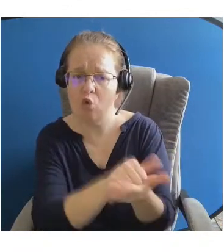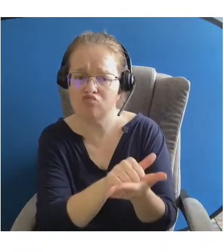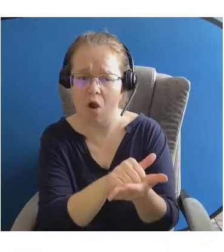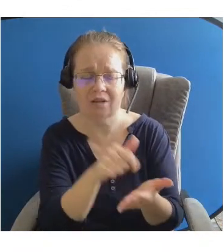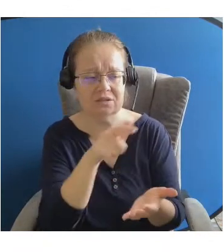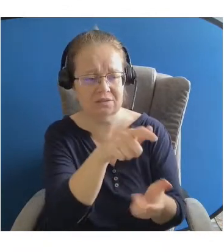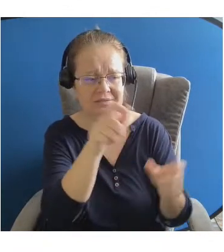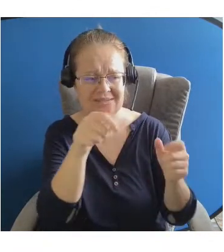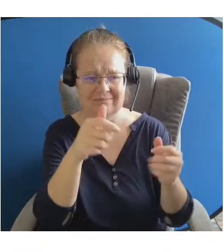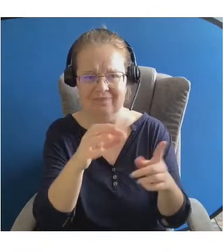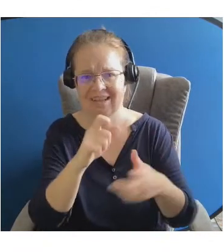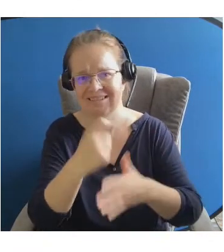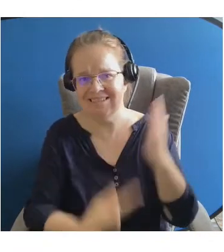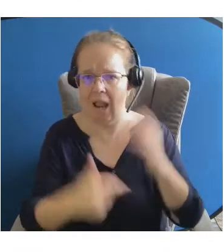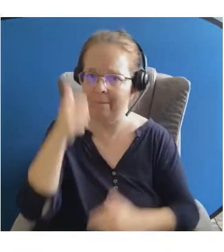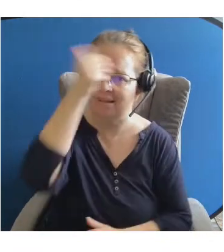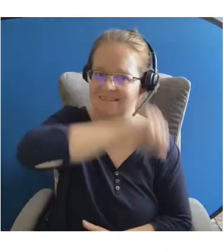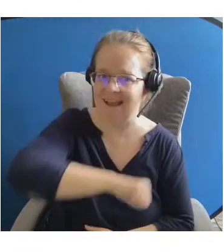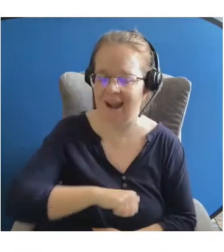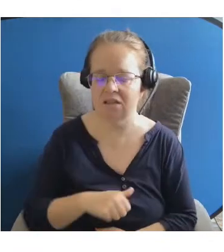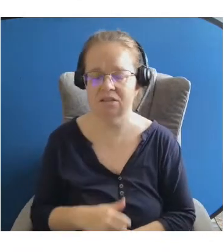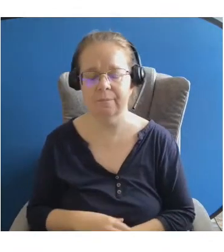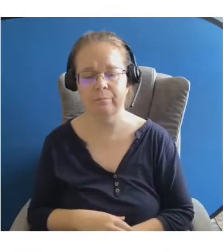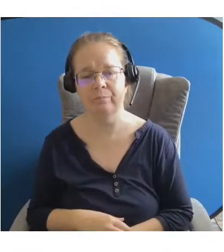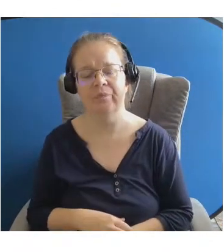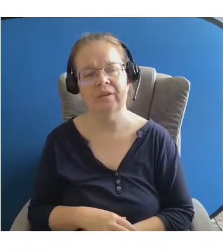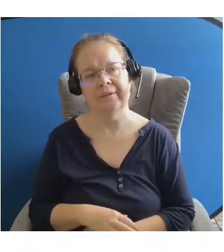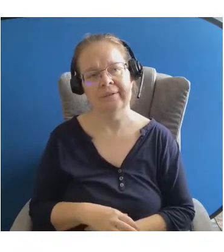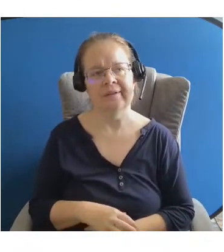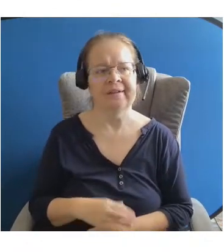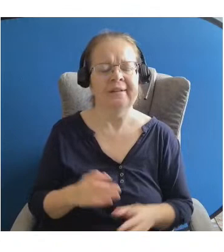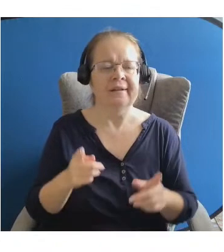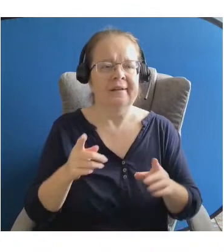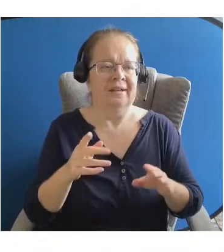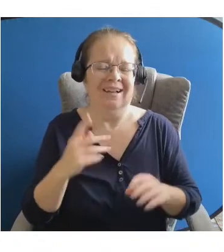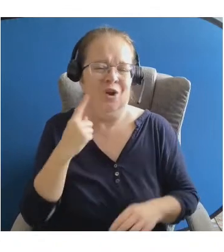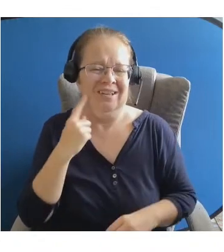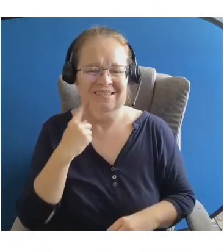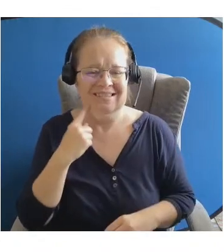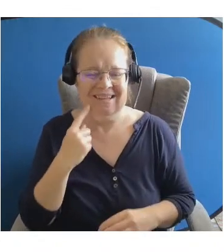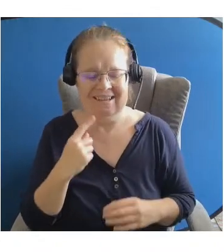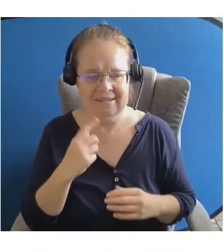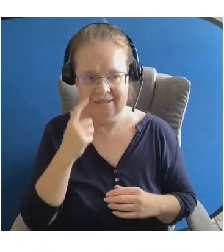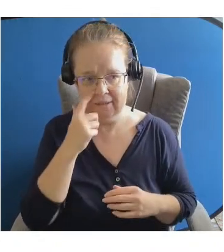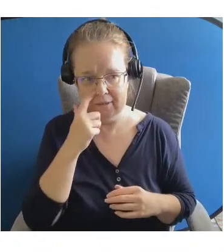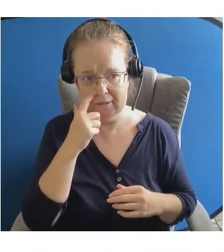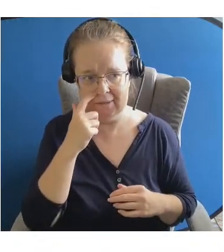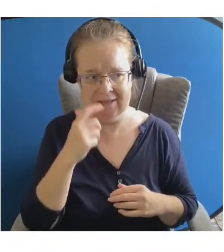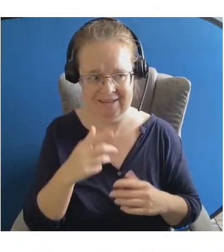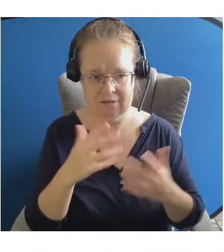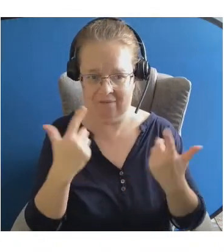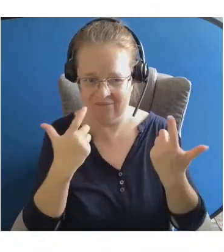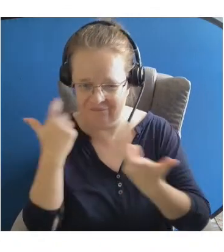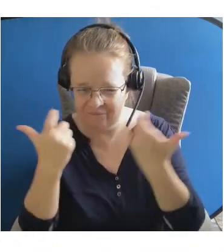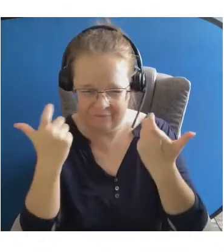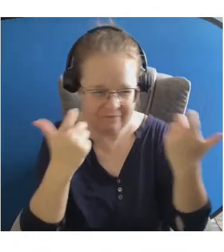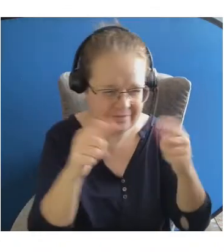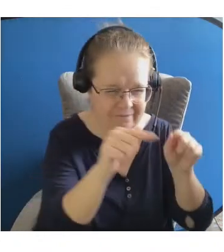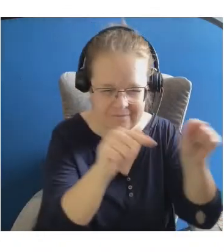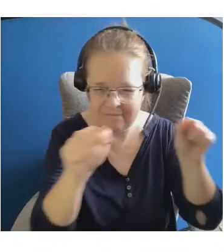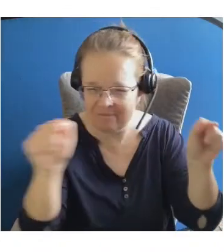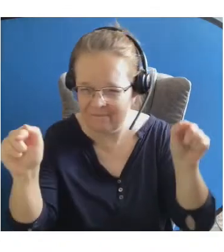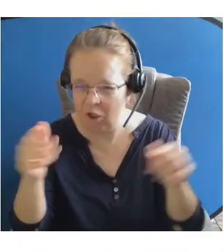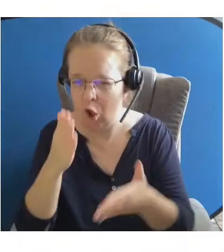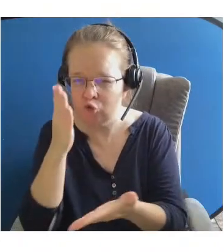talent? Look, it's not an easy task always in terms of finding that truly